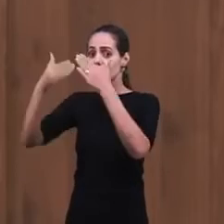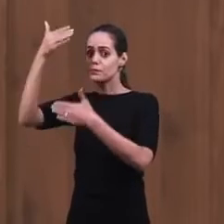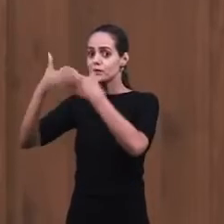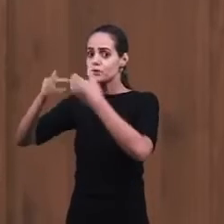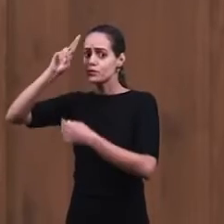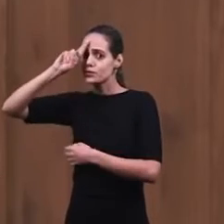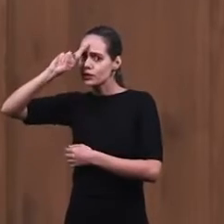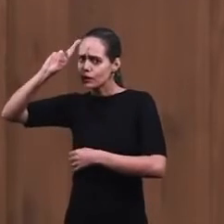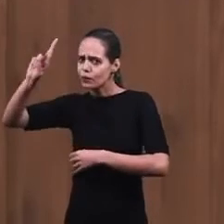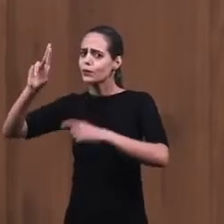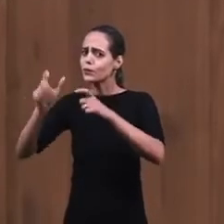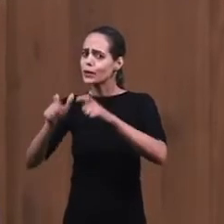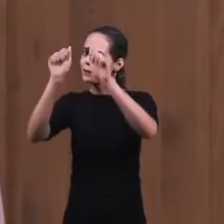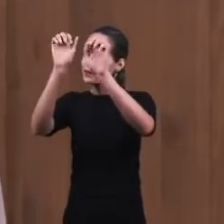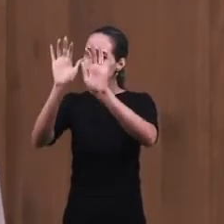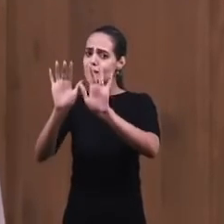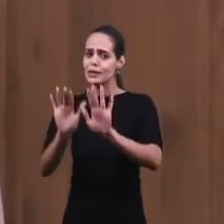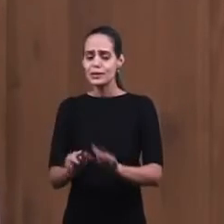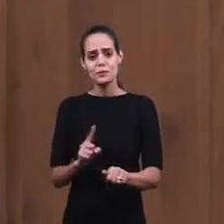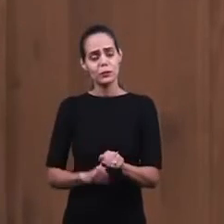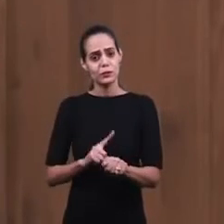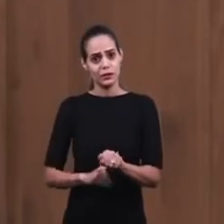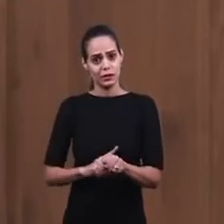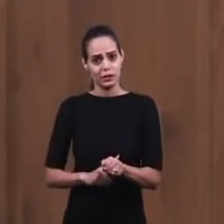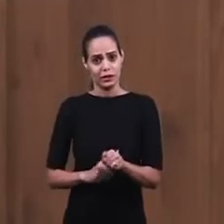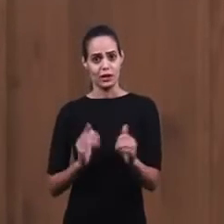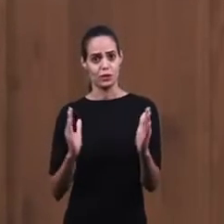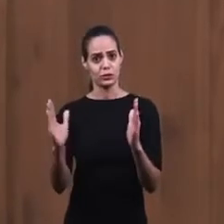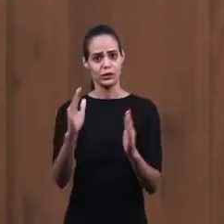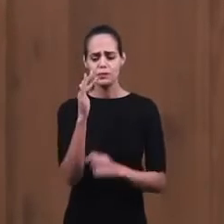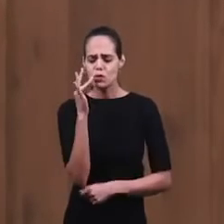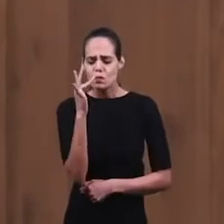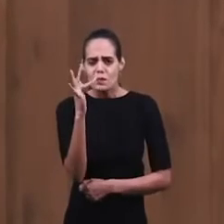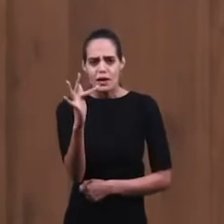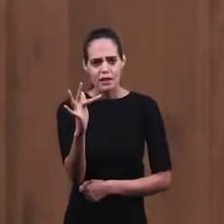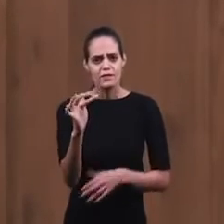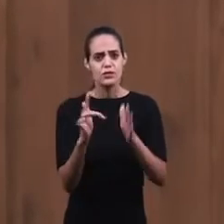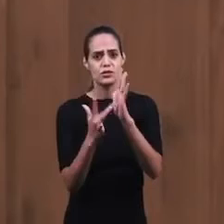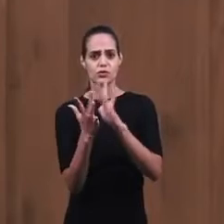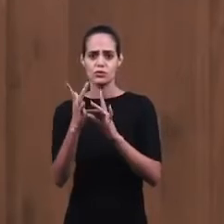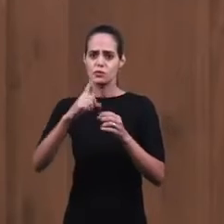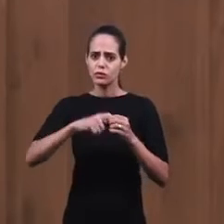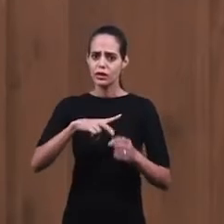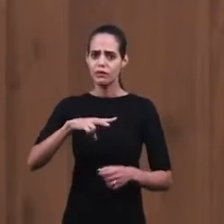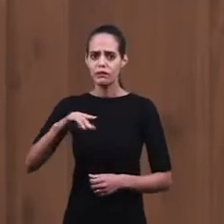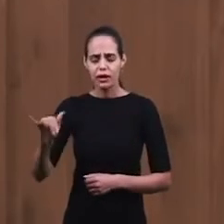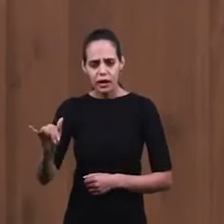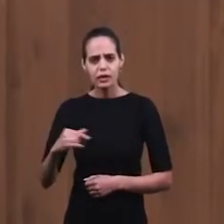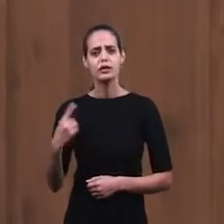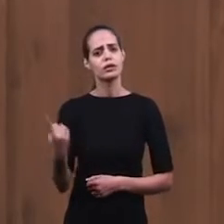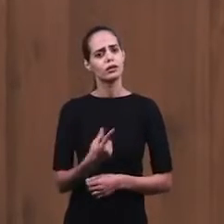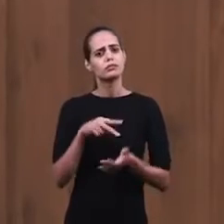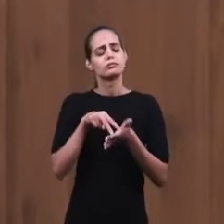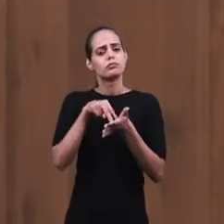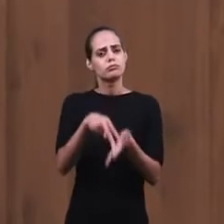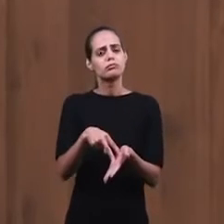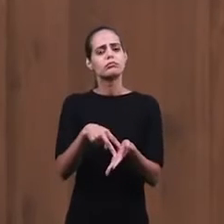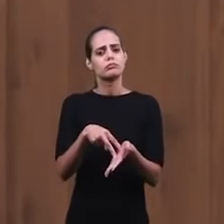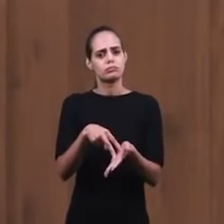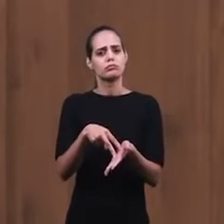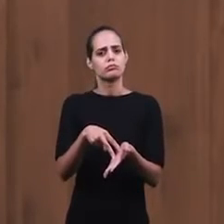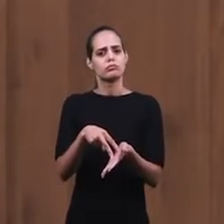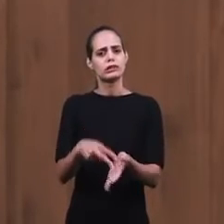is returning, and we need to be firm, decided in God's presence. God is coming